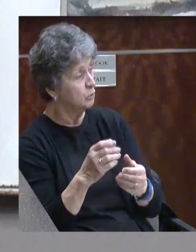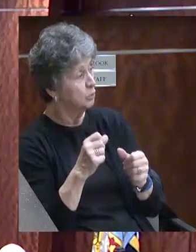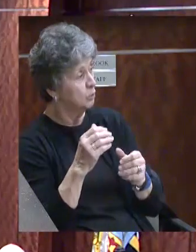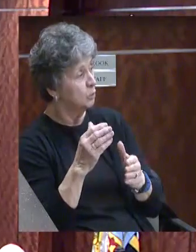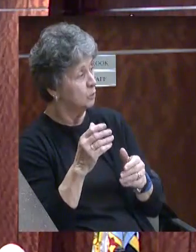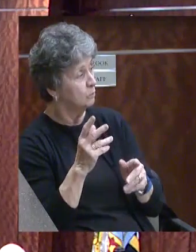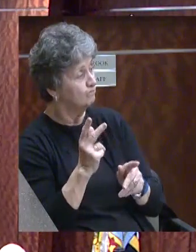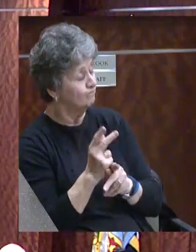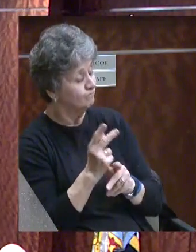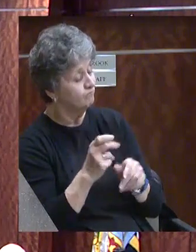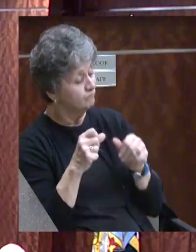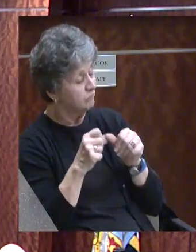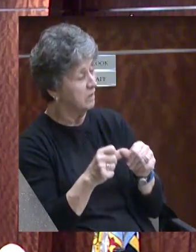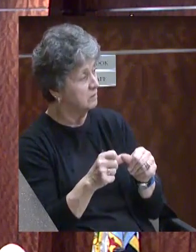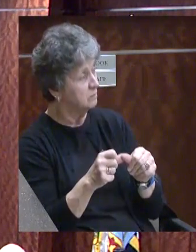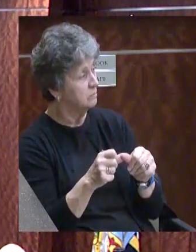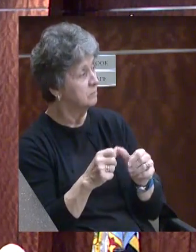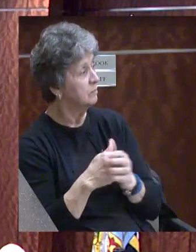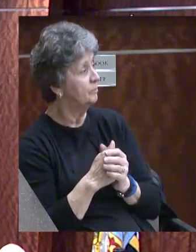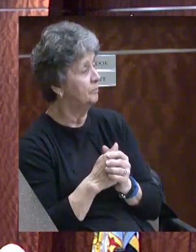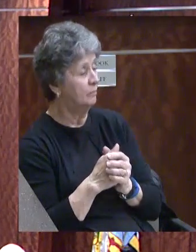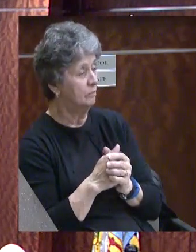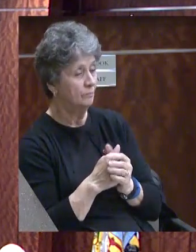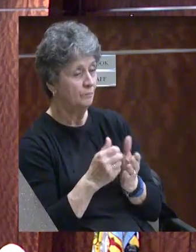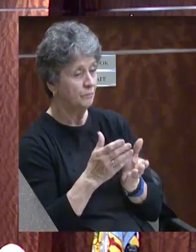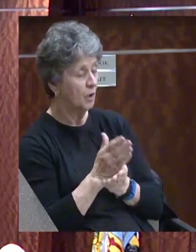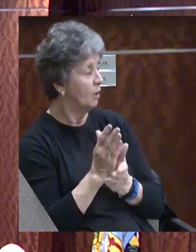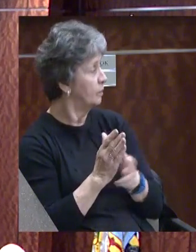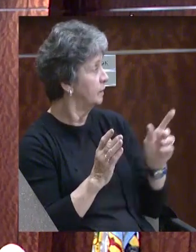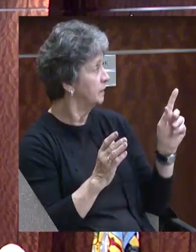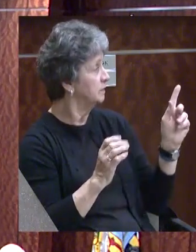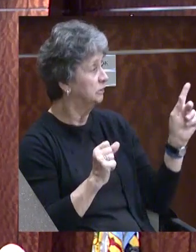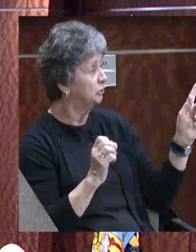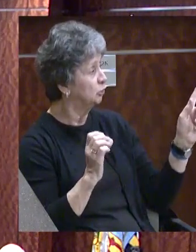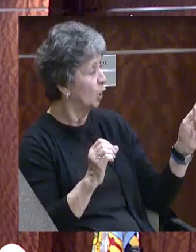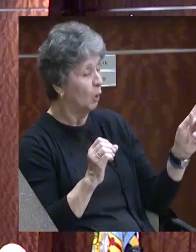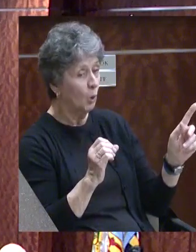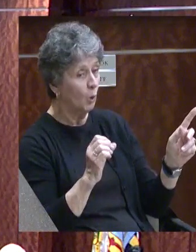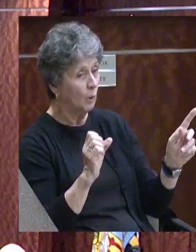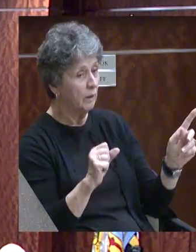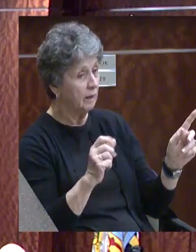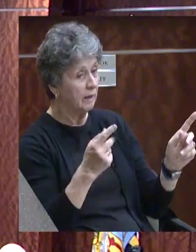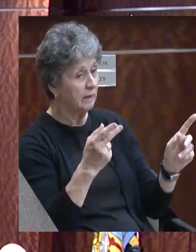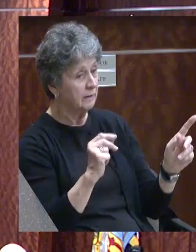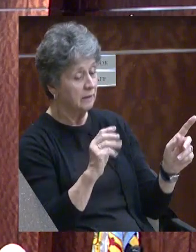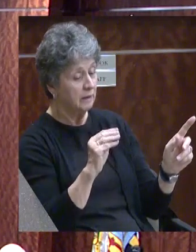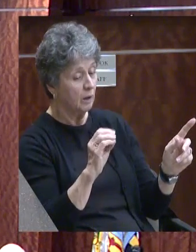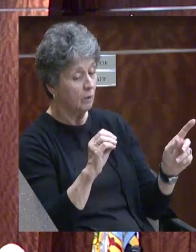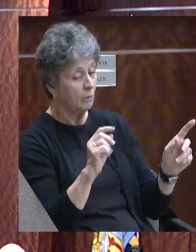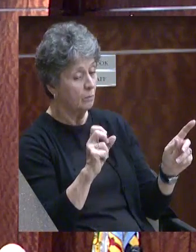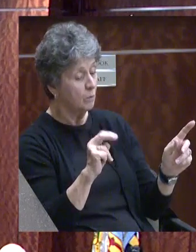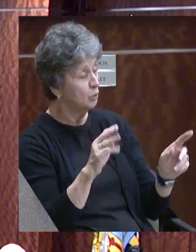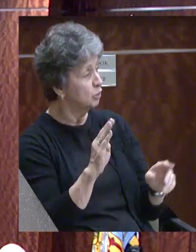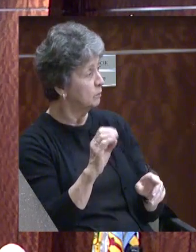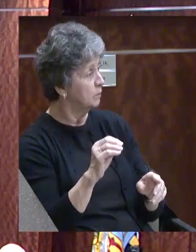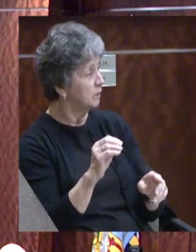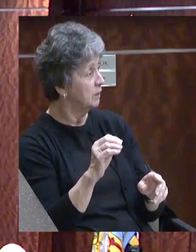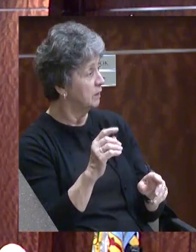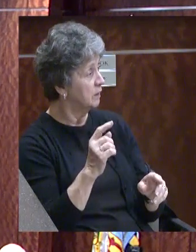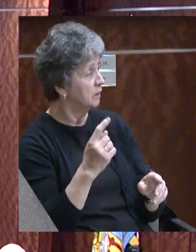route. All right. So can the motion be as subject to the amendments? Is that okay?